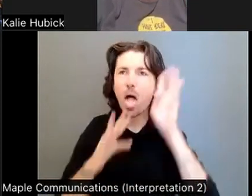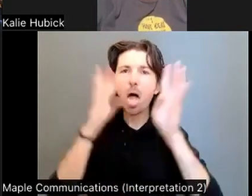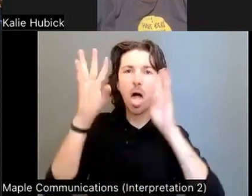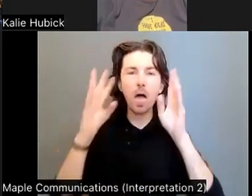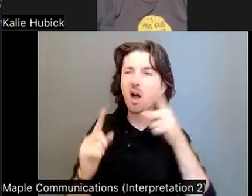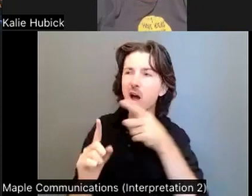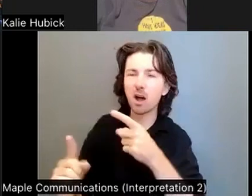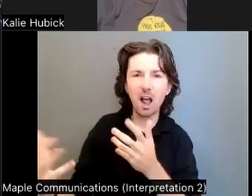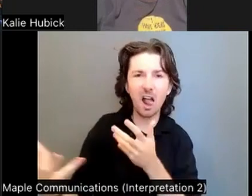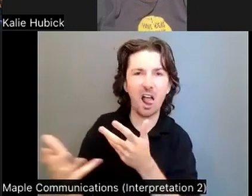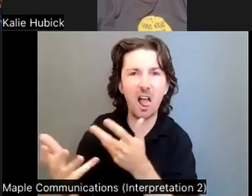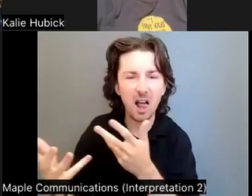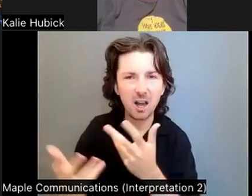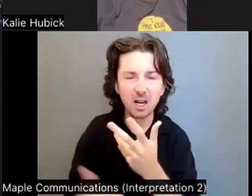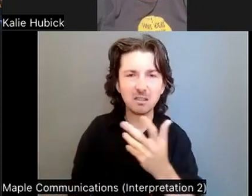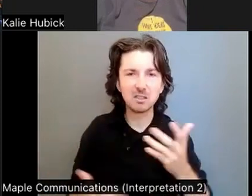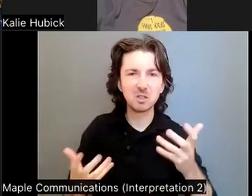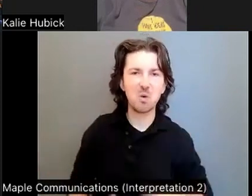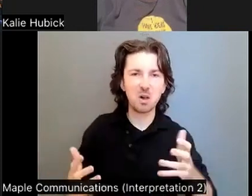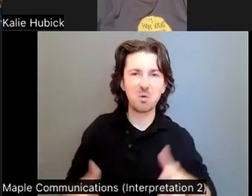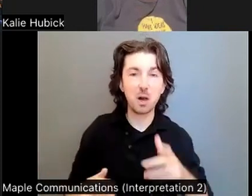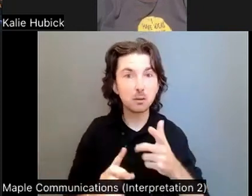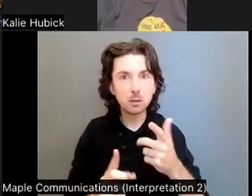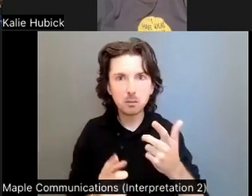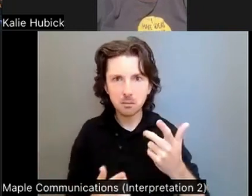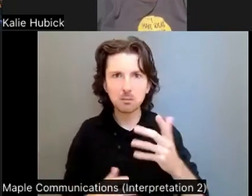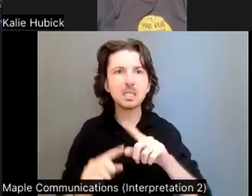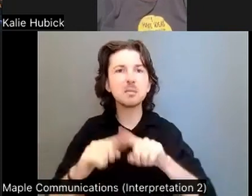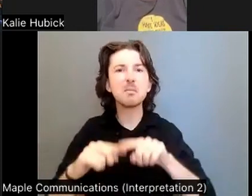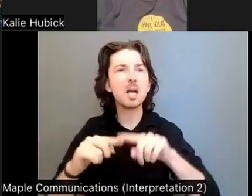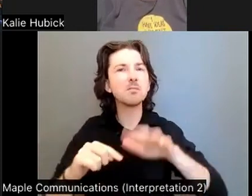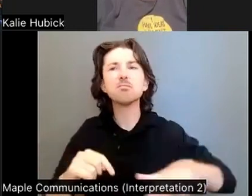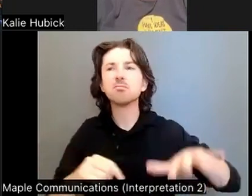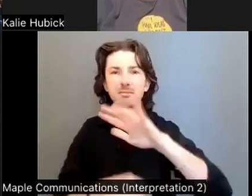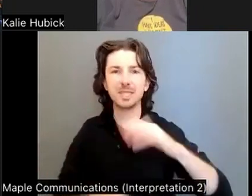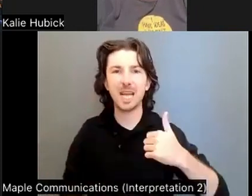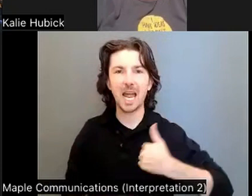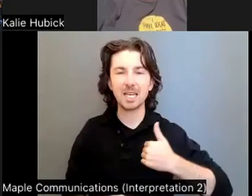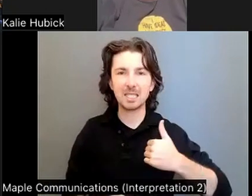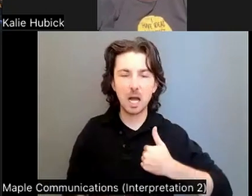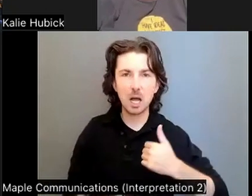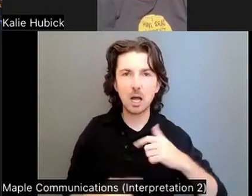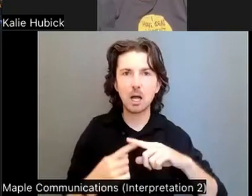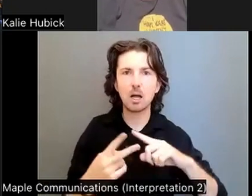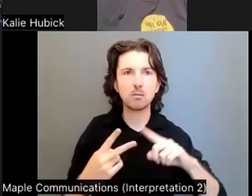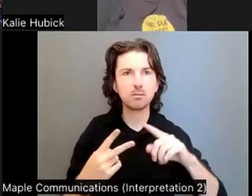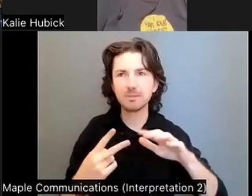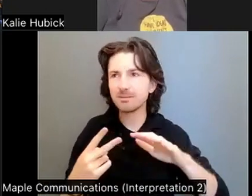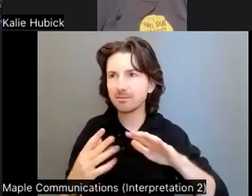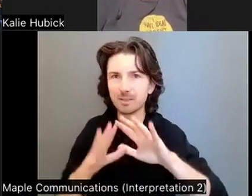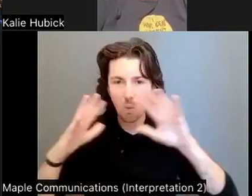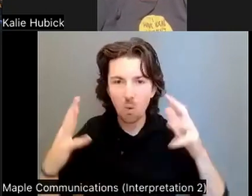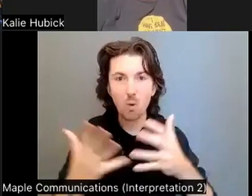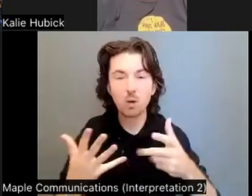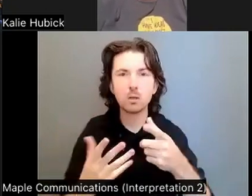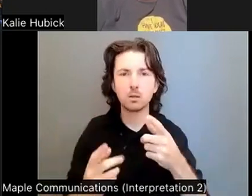depending on where you are in Canada, in the world, and in the medical system in which you reside and are colonized from.